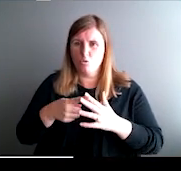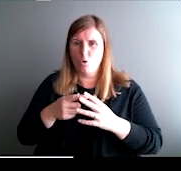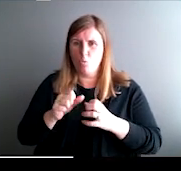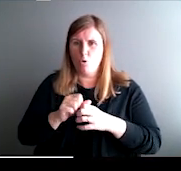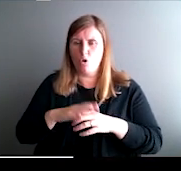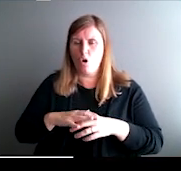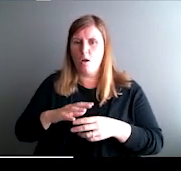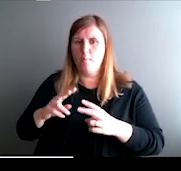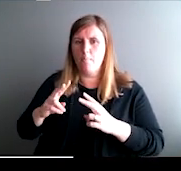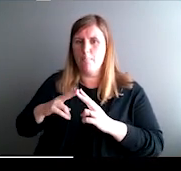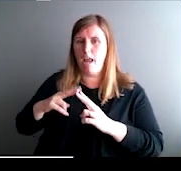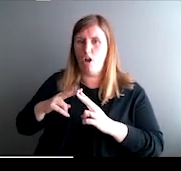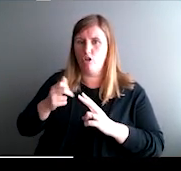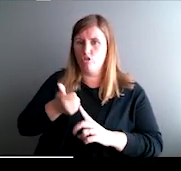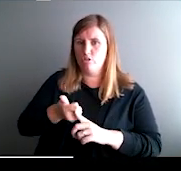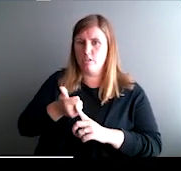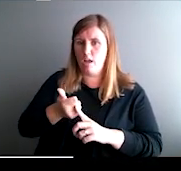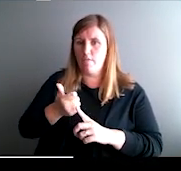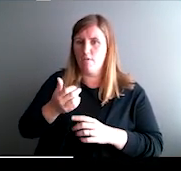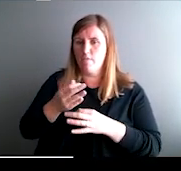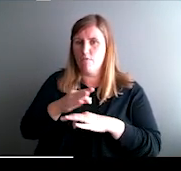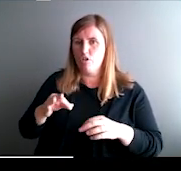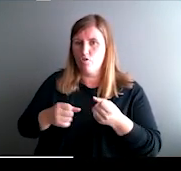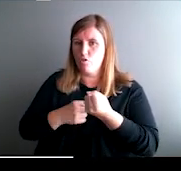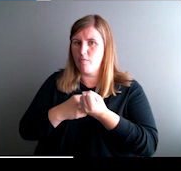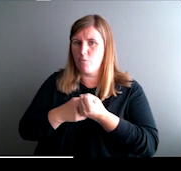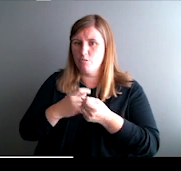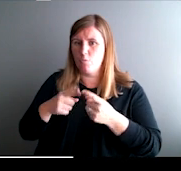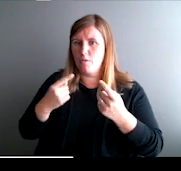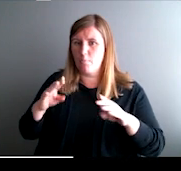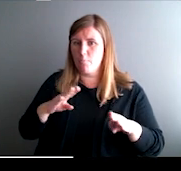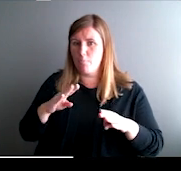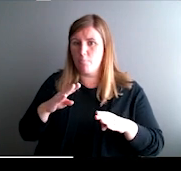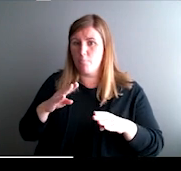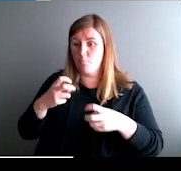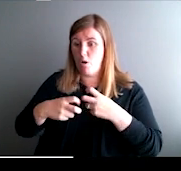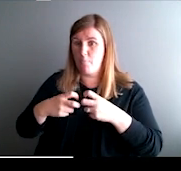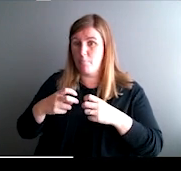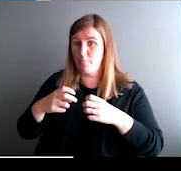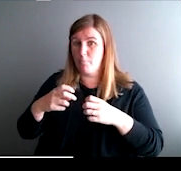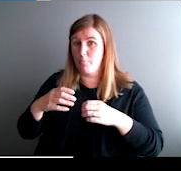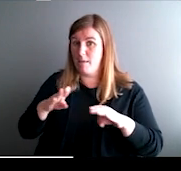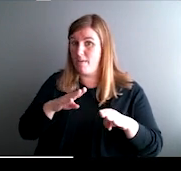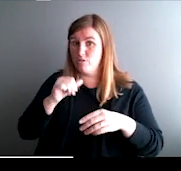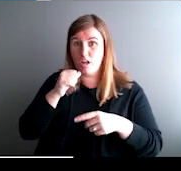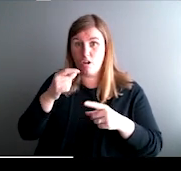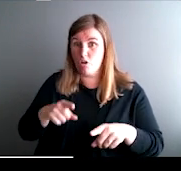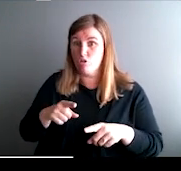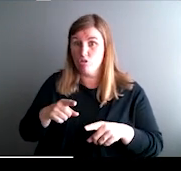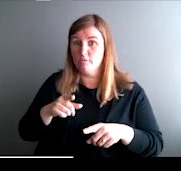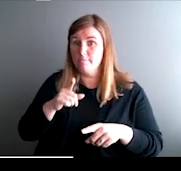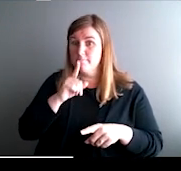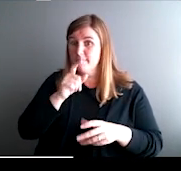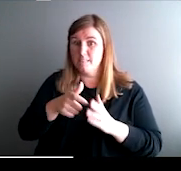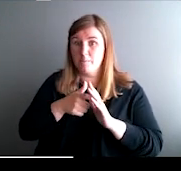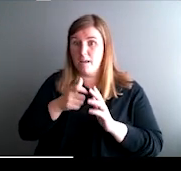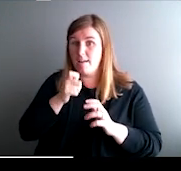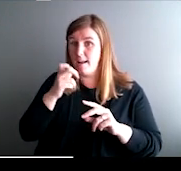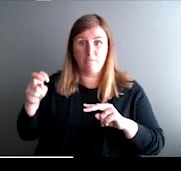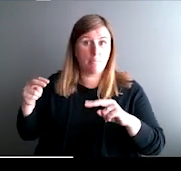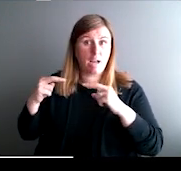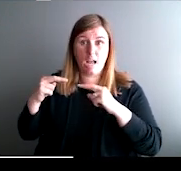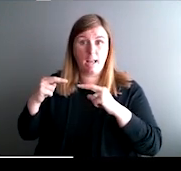on pairing yourself, provide free reinforcement when no problem behavior is occurring. Simply walk over and don't place any demands. Don't even make